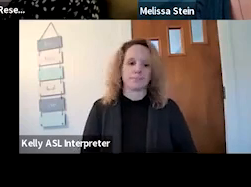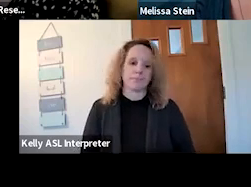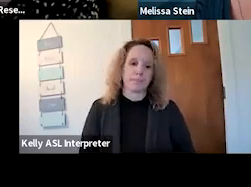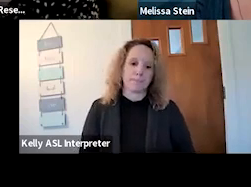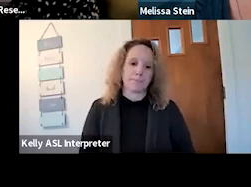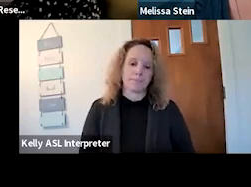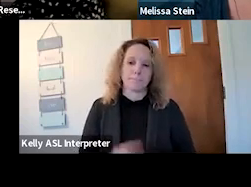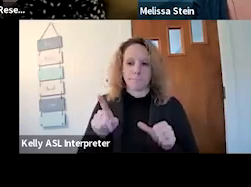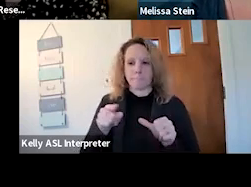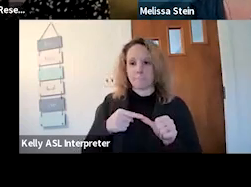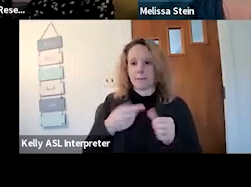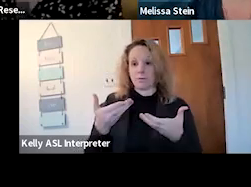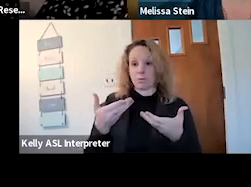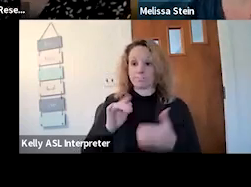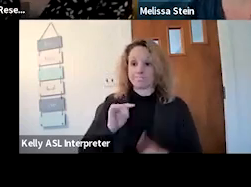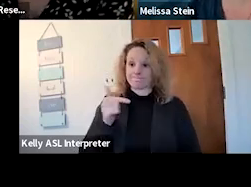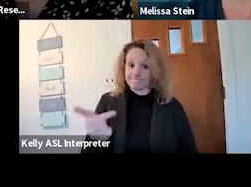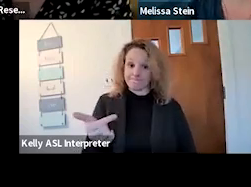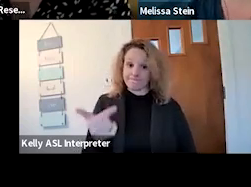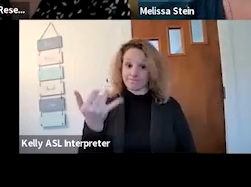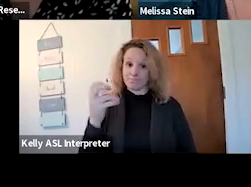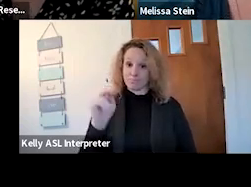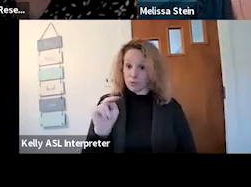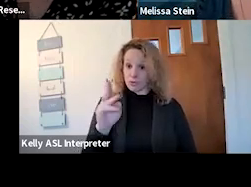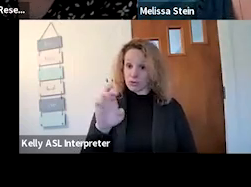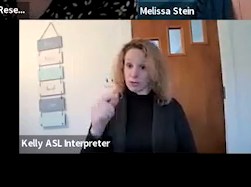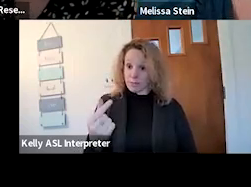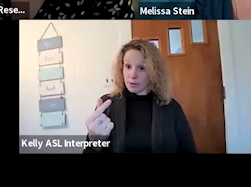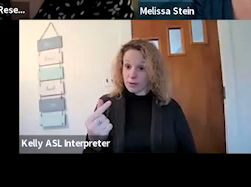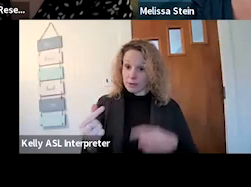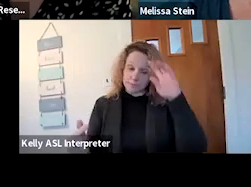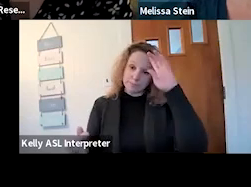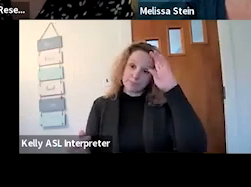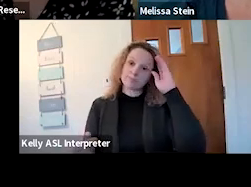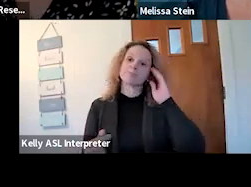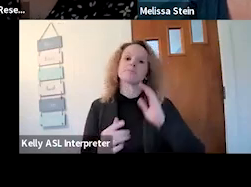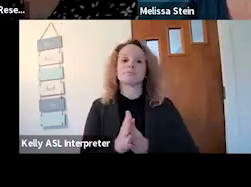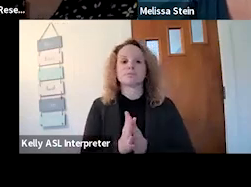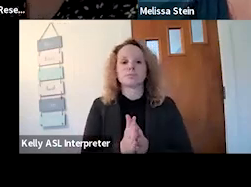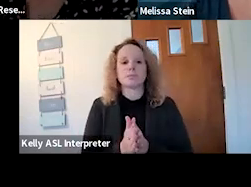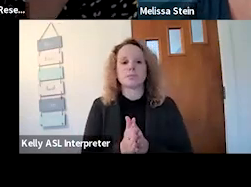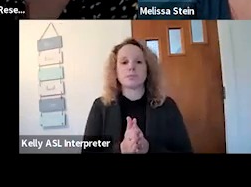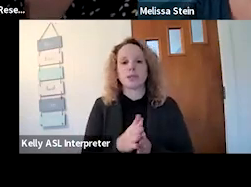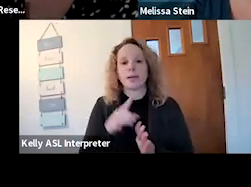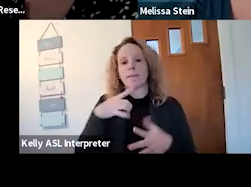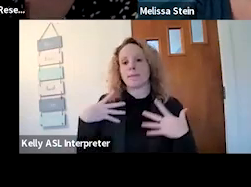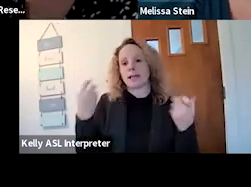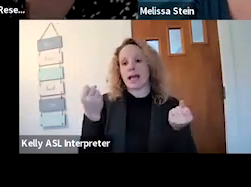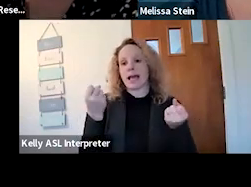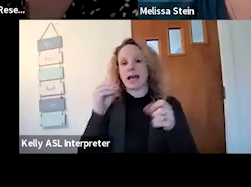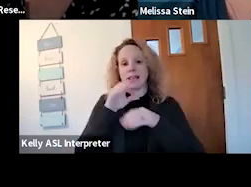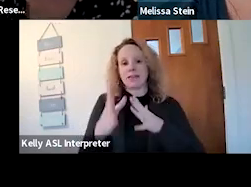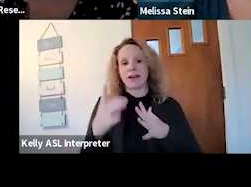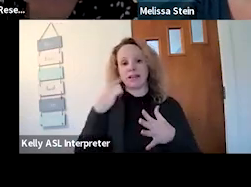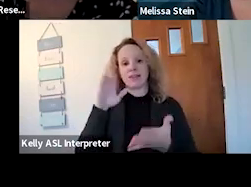But first, I'd like to turn it over to John Burke, who is the Senior Public Health Advisor at the